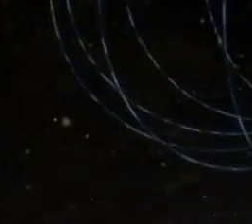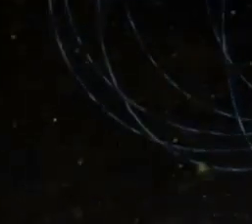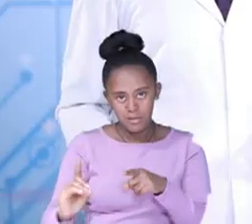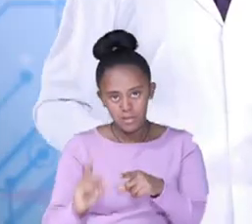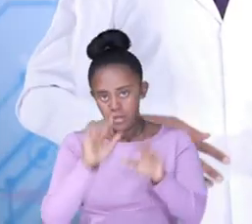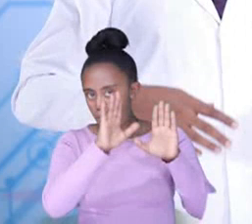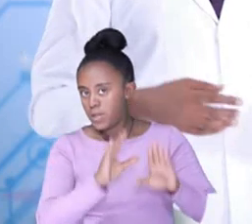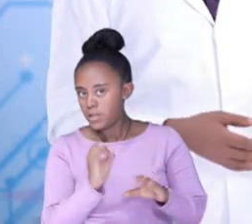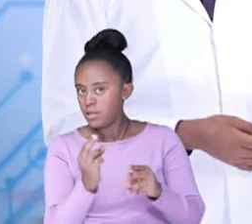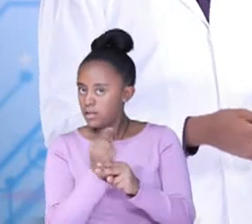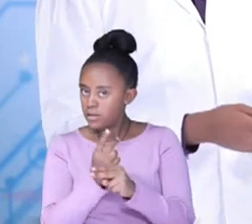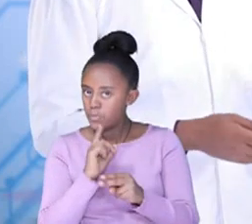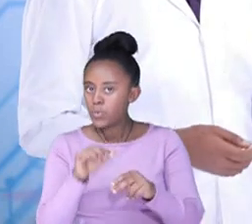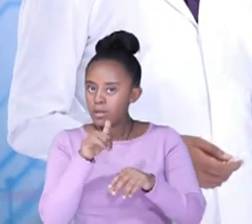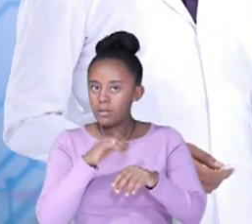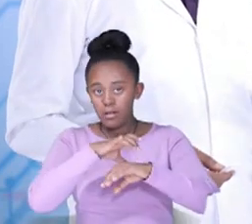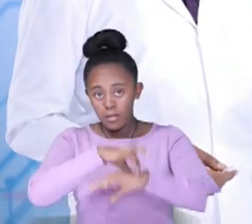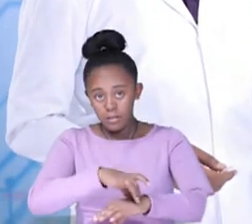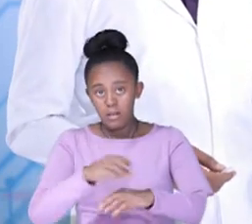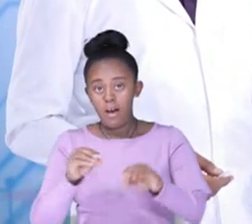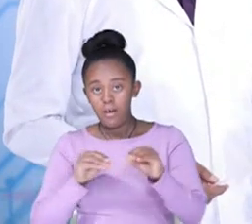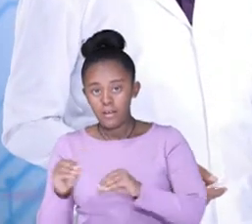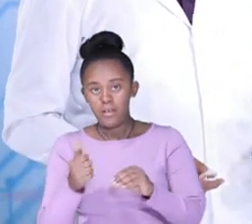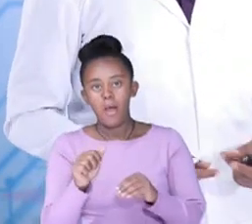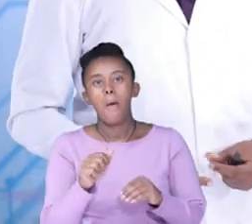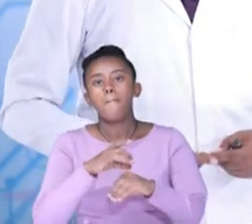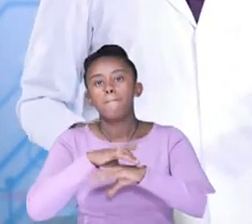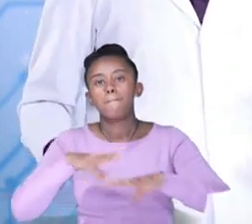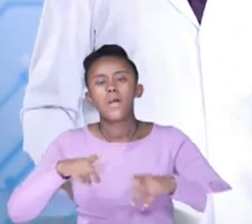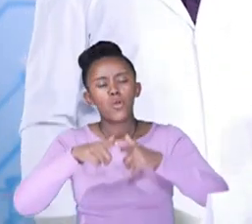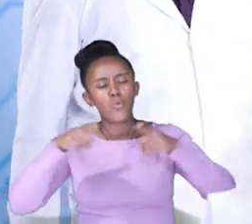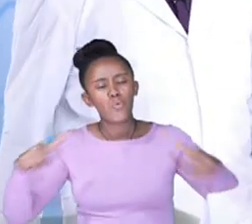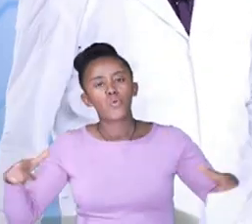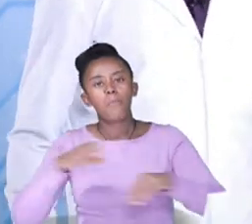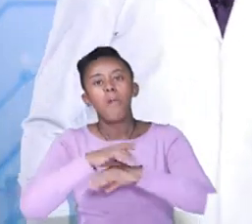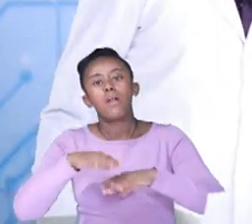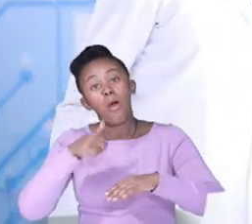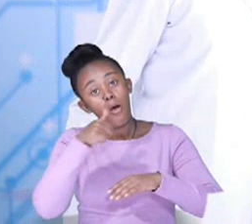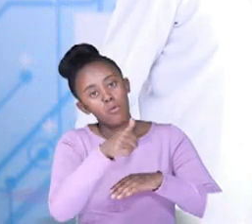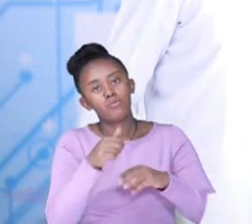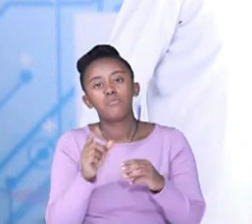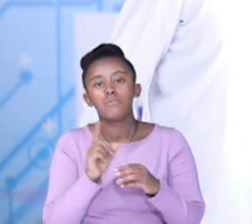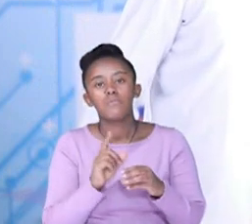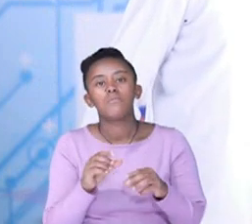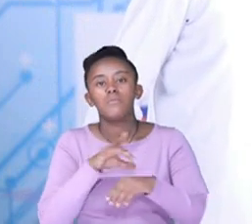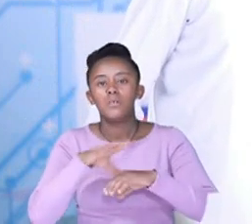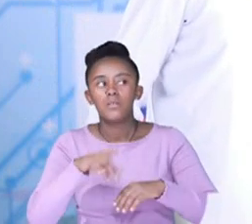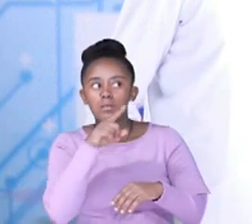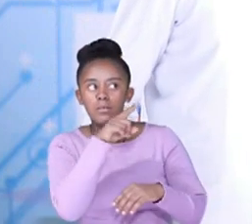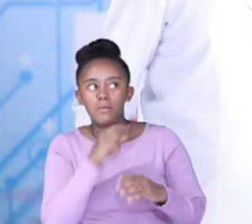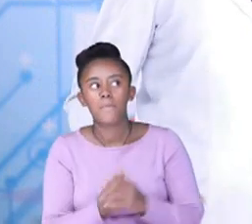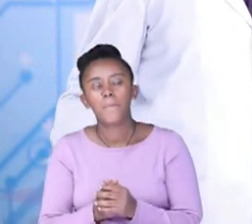That's amazing nature. And the Earth itself acts like a magnet, a huge magnet. Therefore, this huge magnet